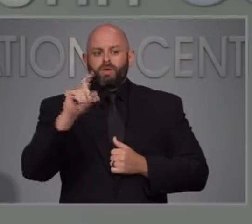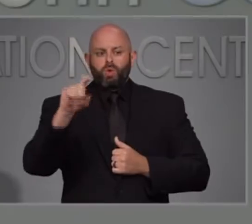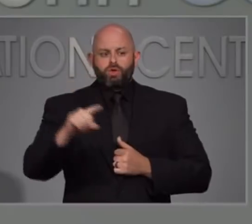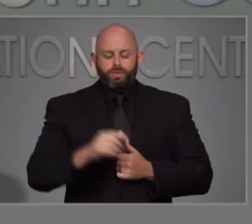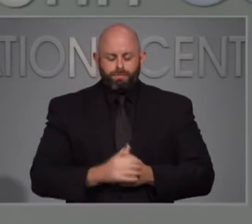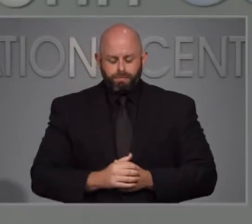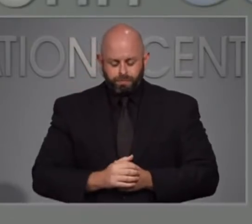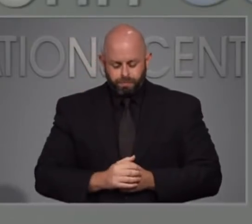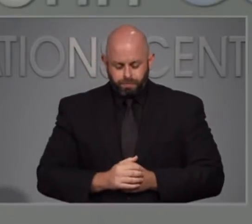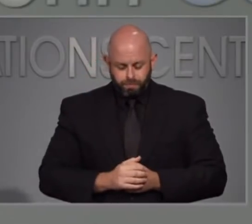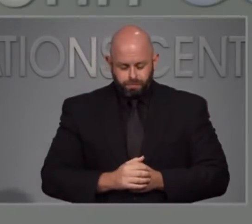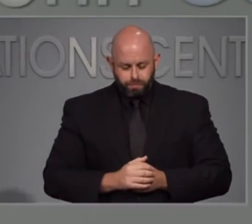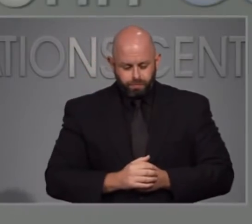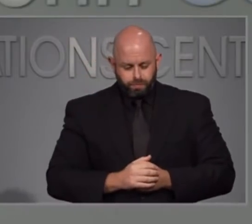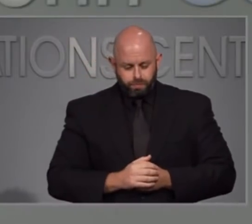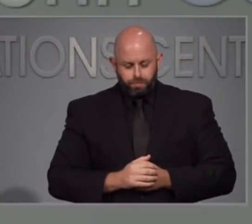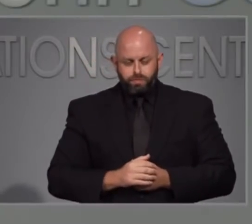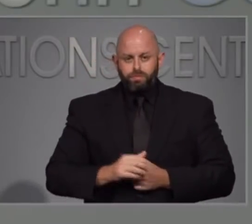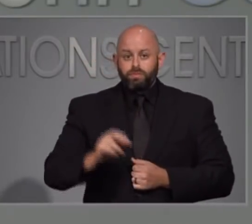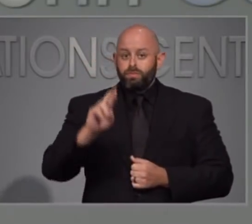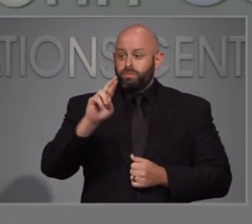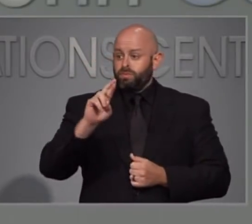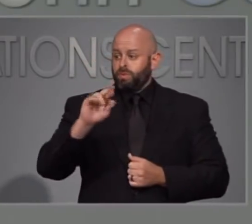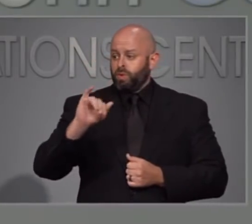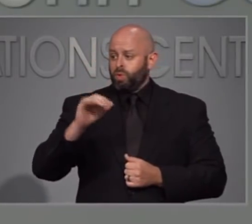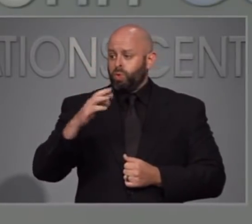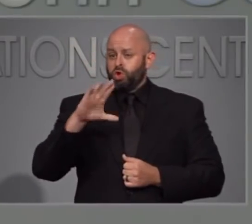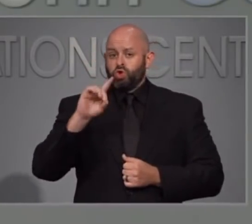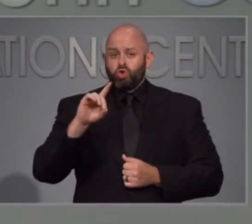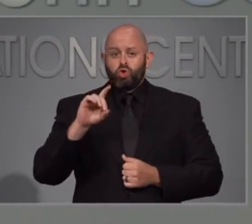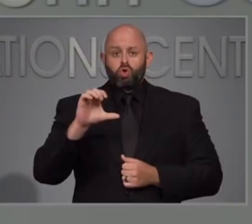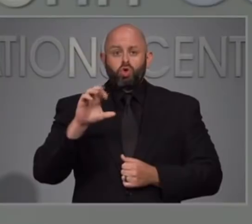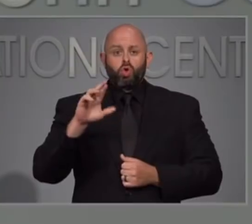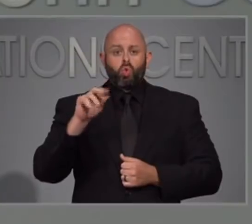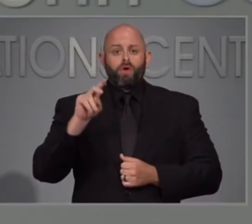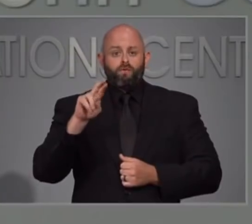Our next question is from Richard Craver with the Winston-Salem Journal.